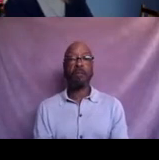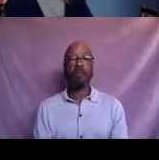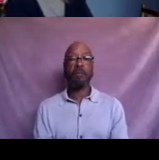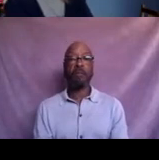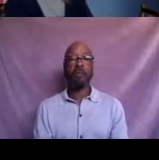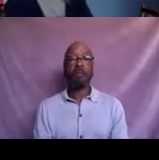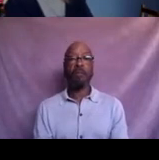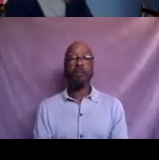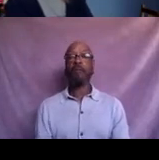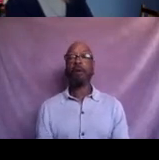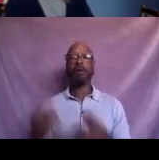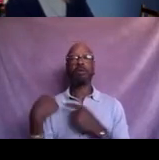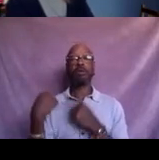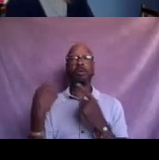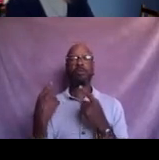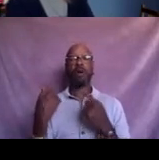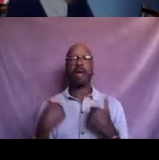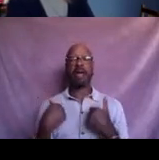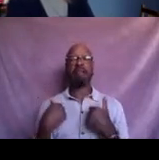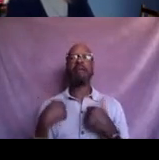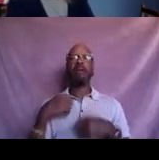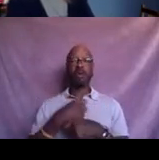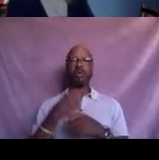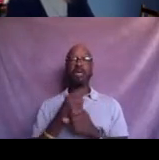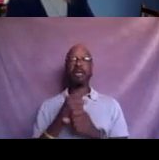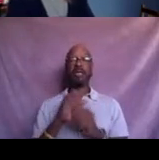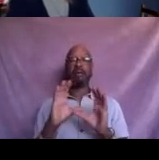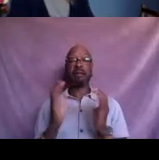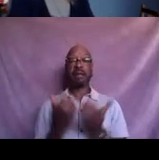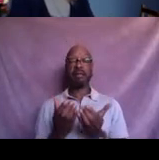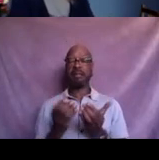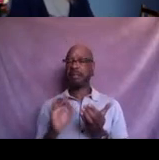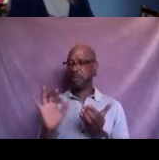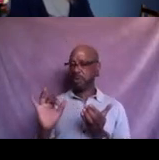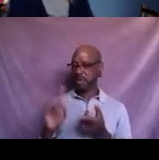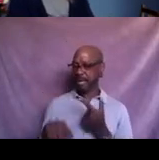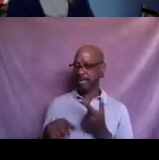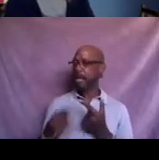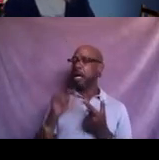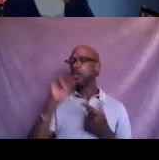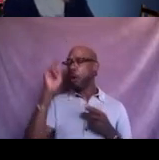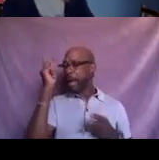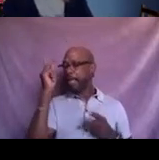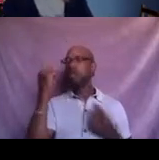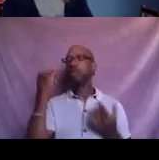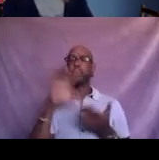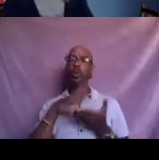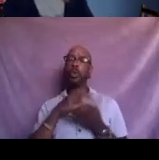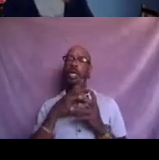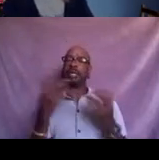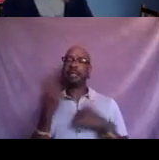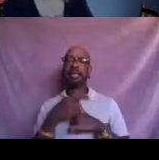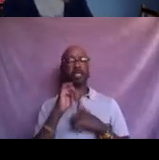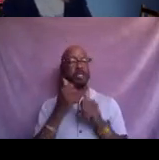So far, we have created a class. And again, if you can't create a class, don't panic. You will still learn a lot today. Just stick with the slide